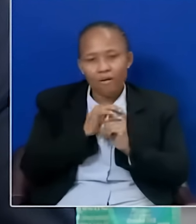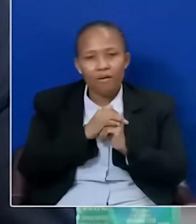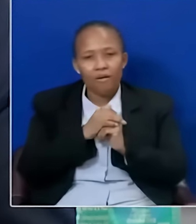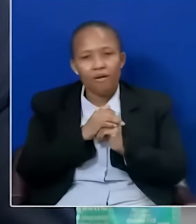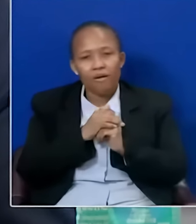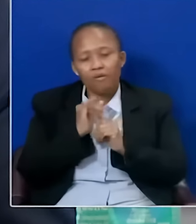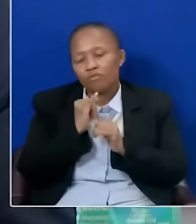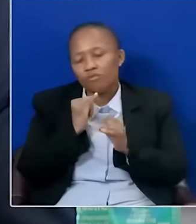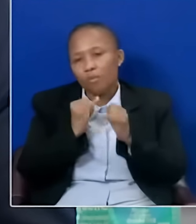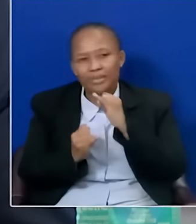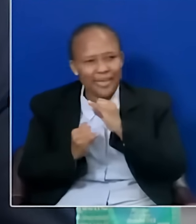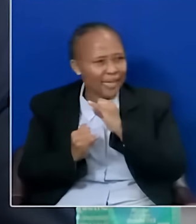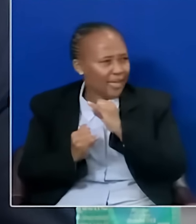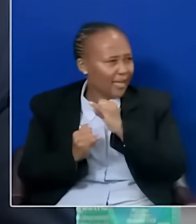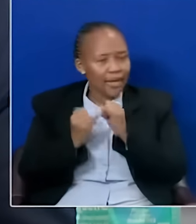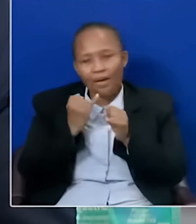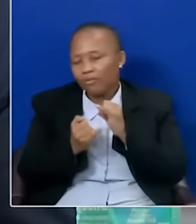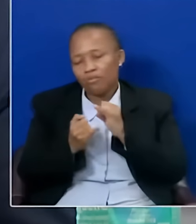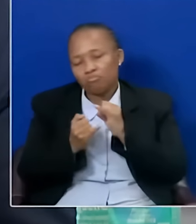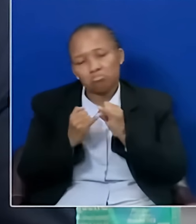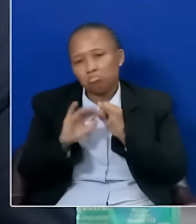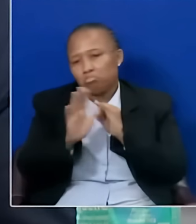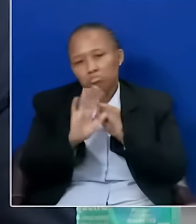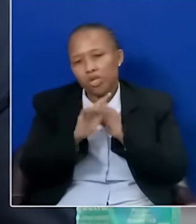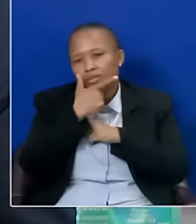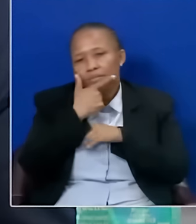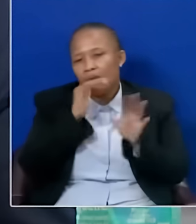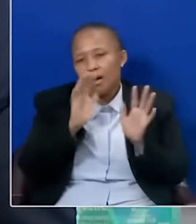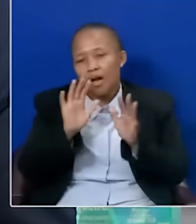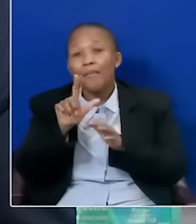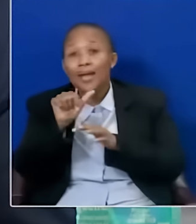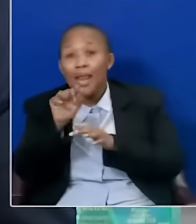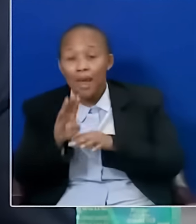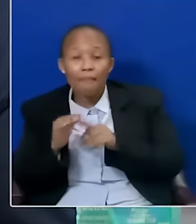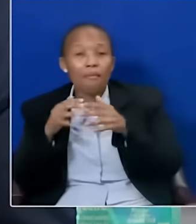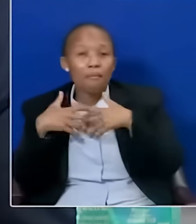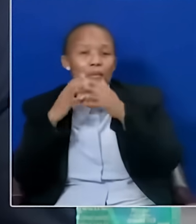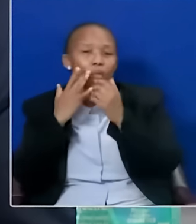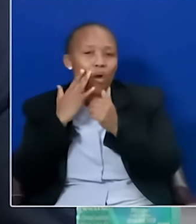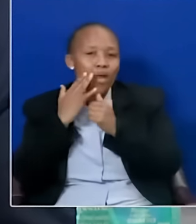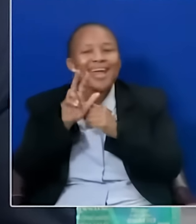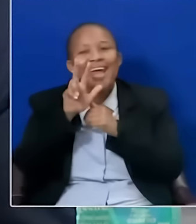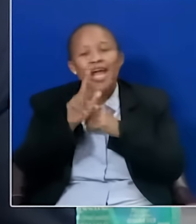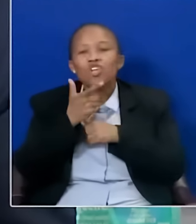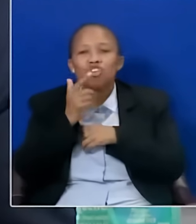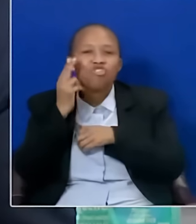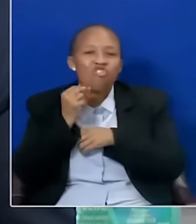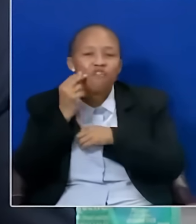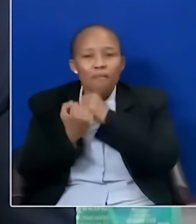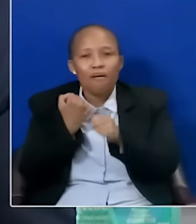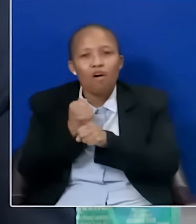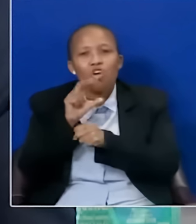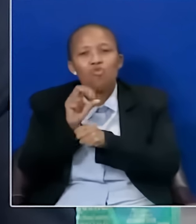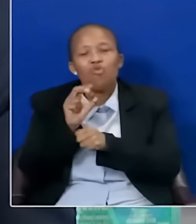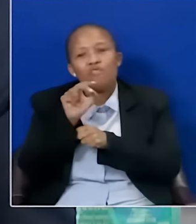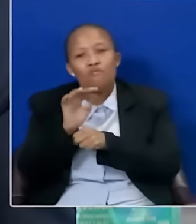section. It was only, the lab number was created on the 8th of November 2024. That is on paragraph 41. So if